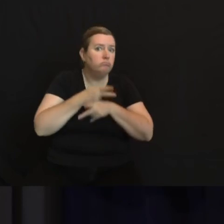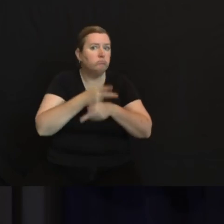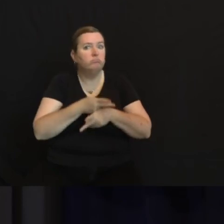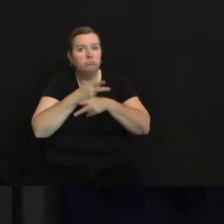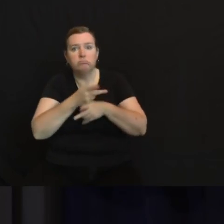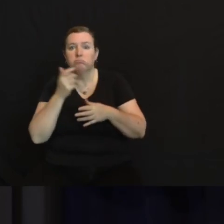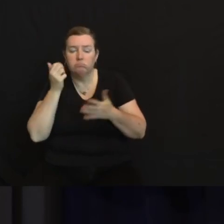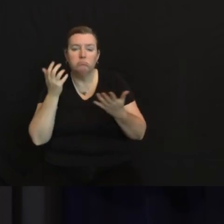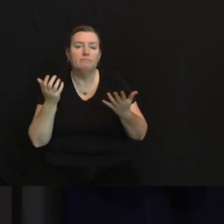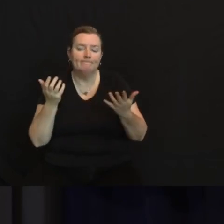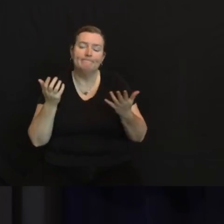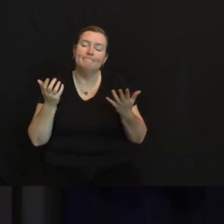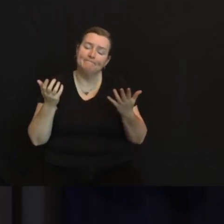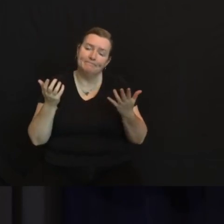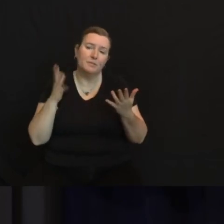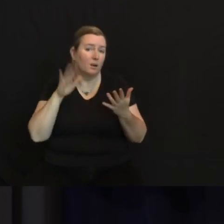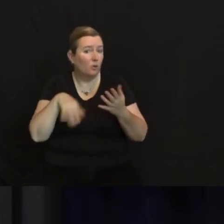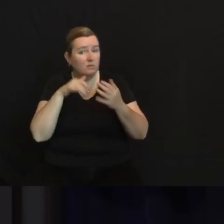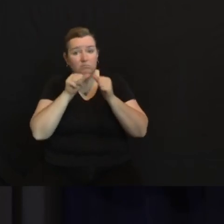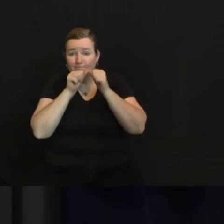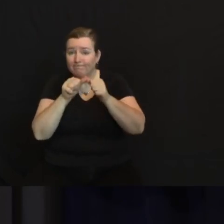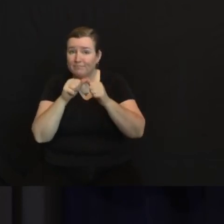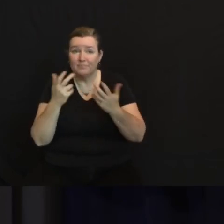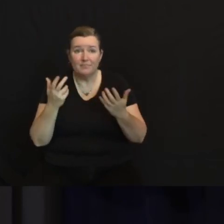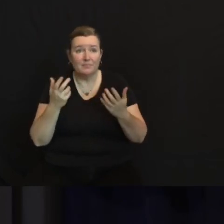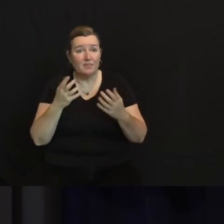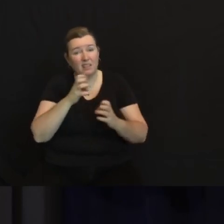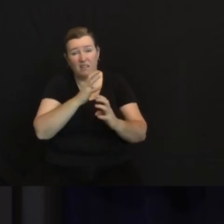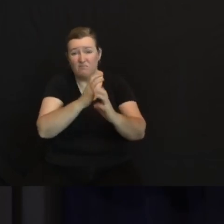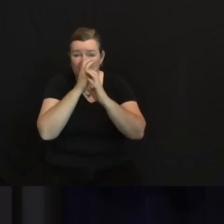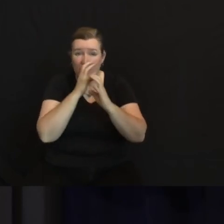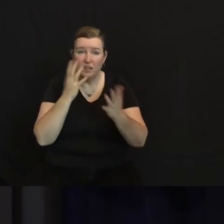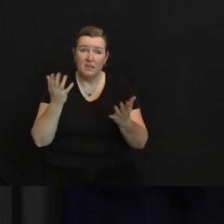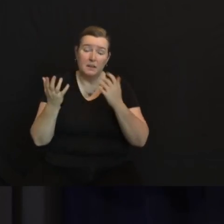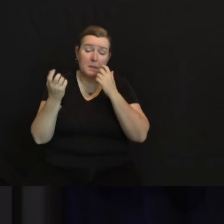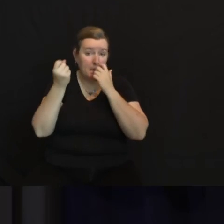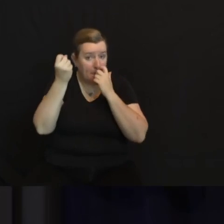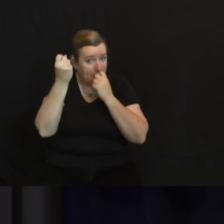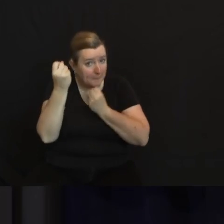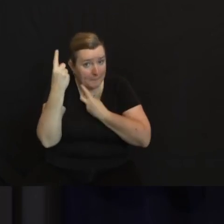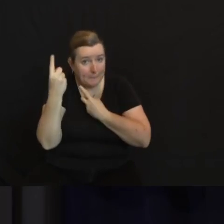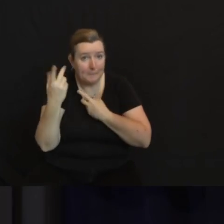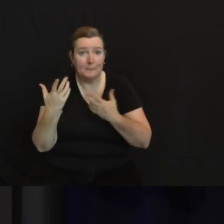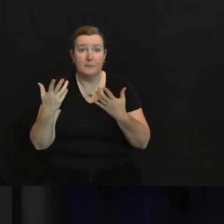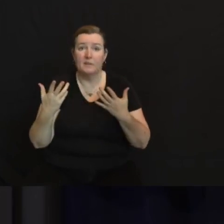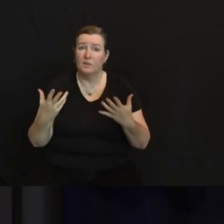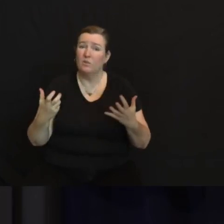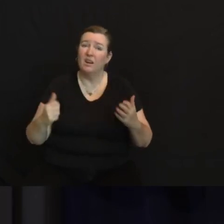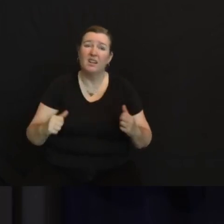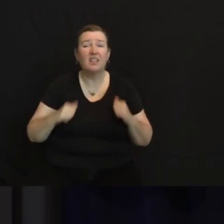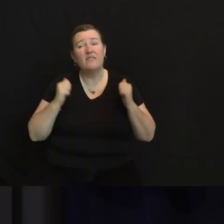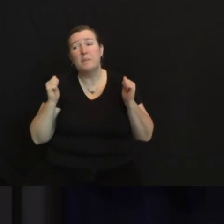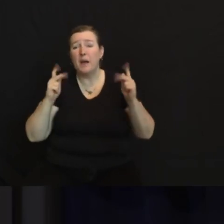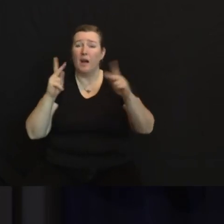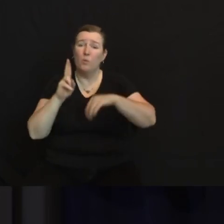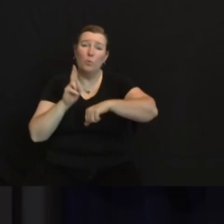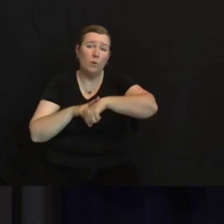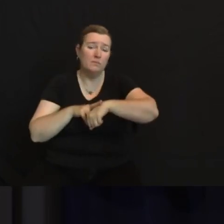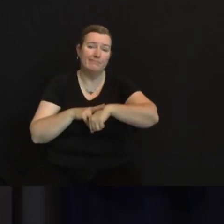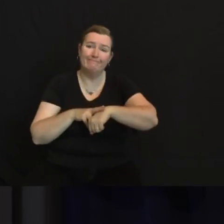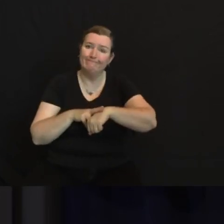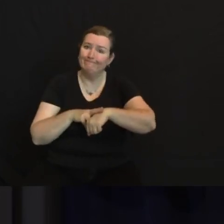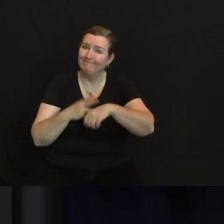and the restrictions we have endured. It is understandable that residents want life to go back to normal. But as